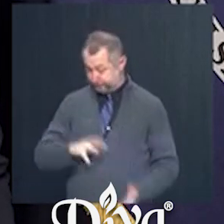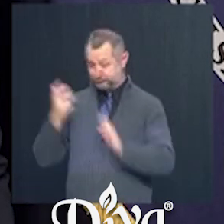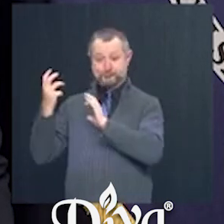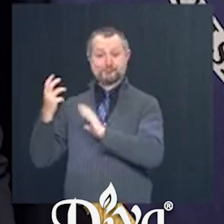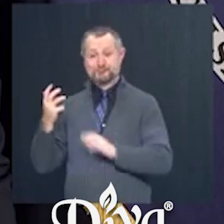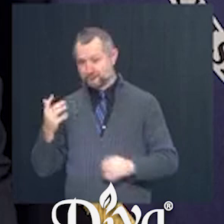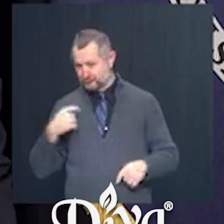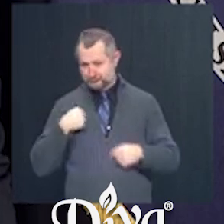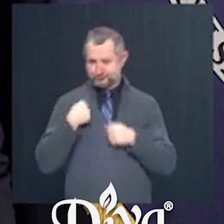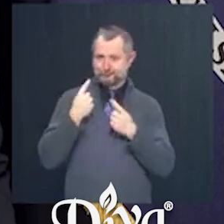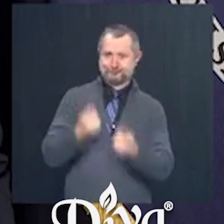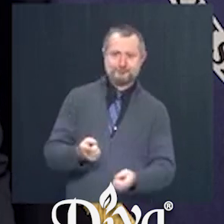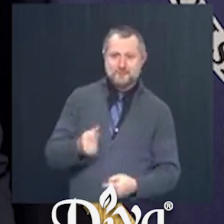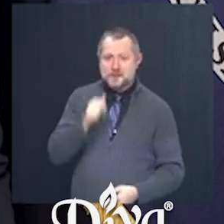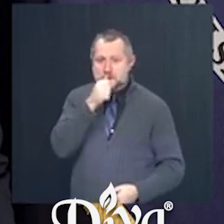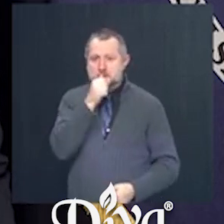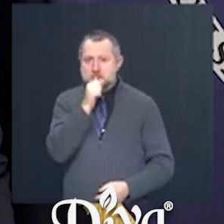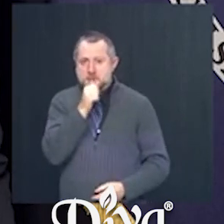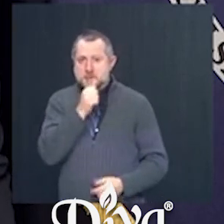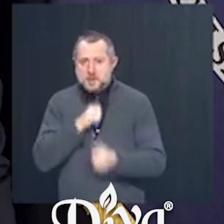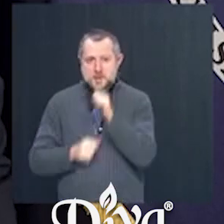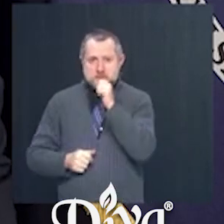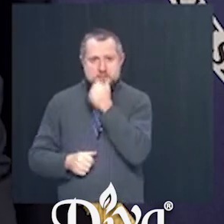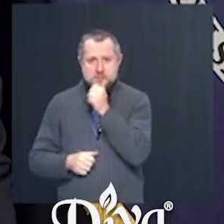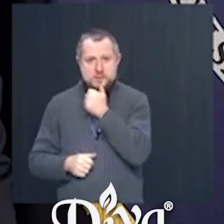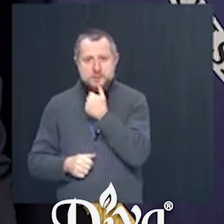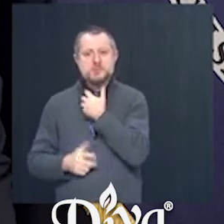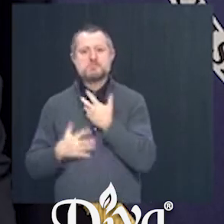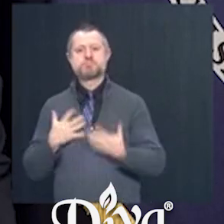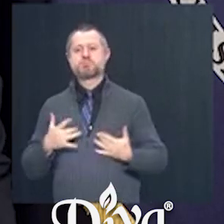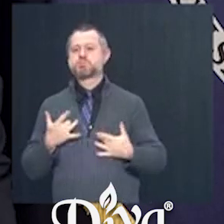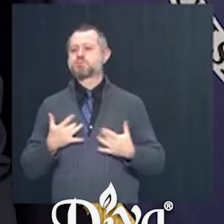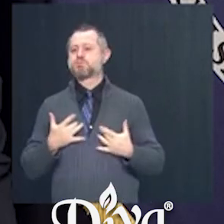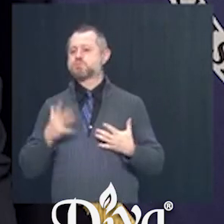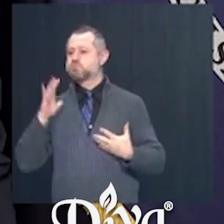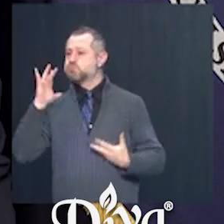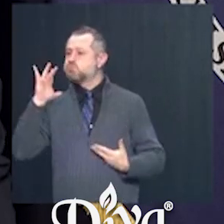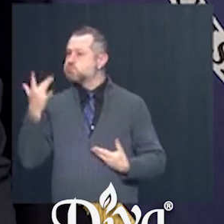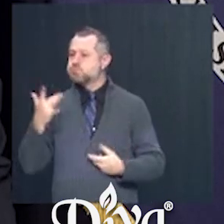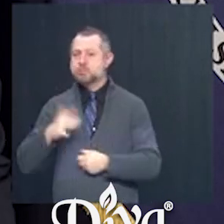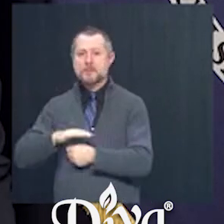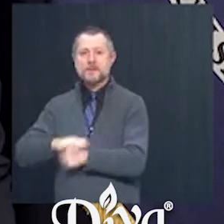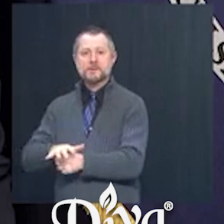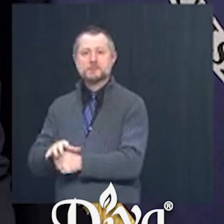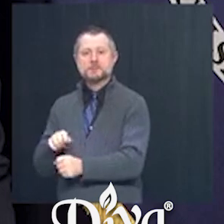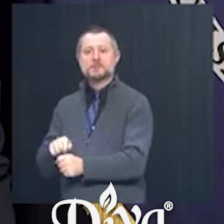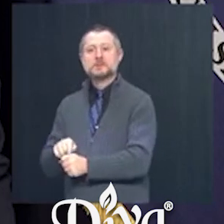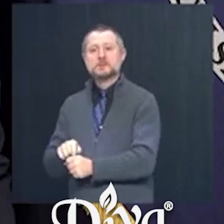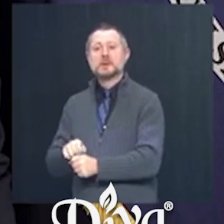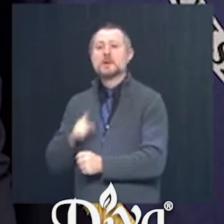been. It's not just COVID fatigue. It's COVID exhaustion.